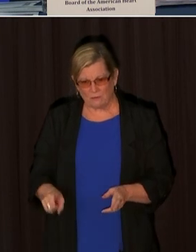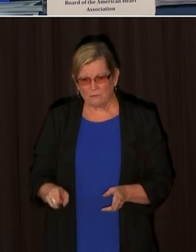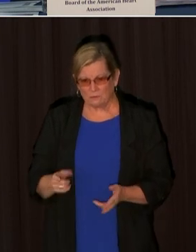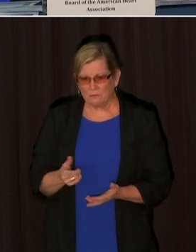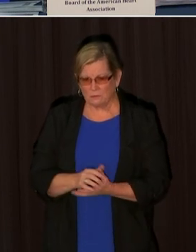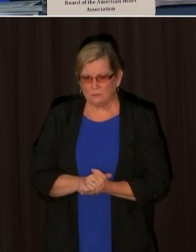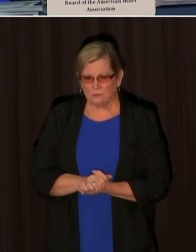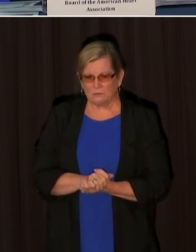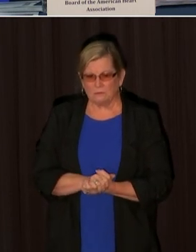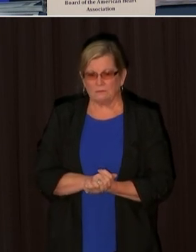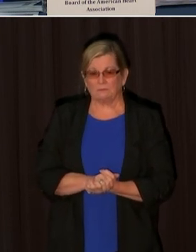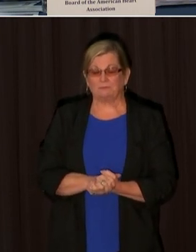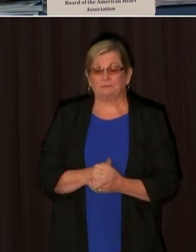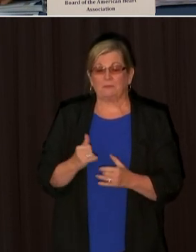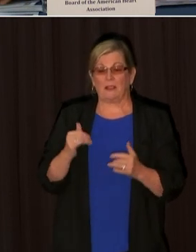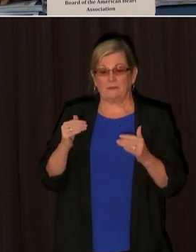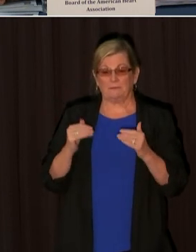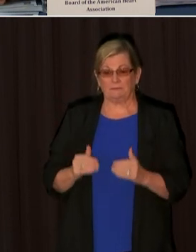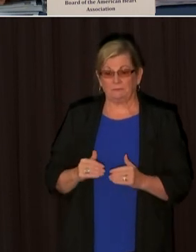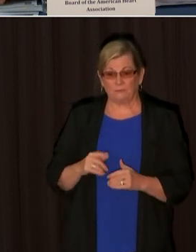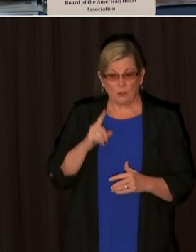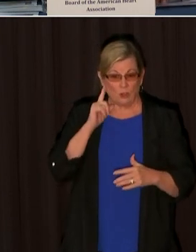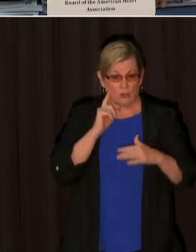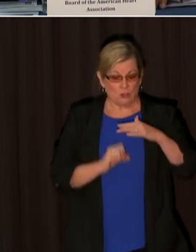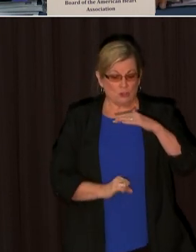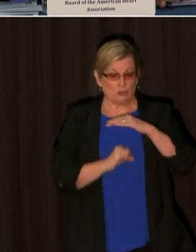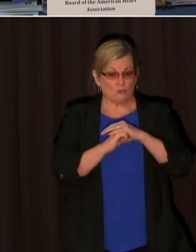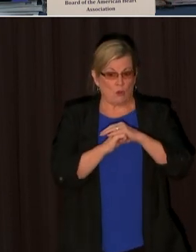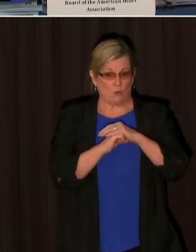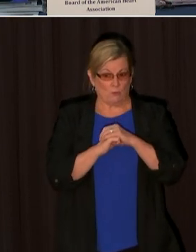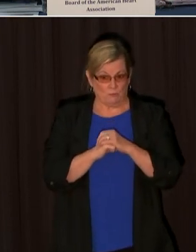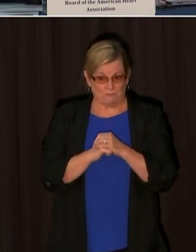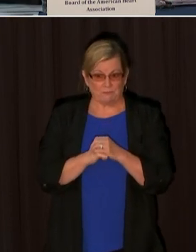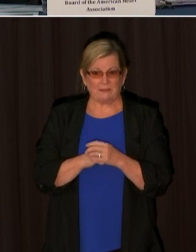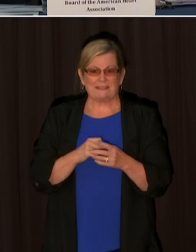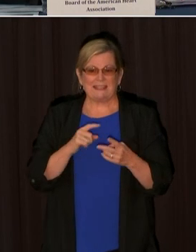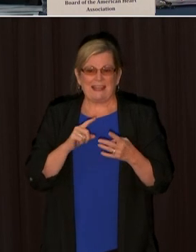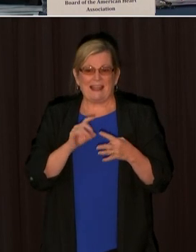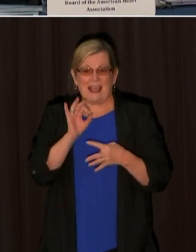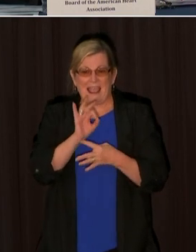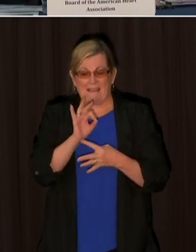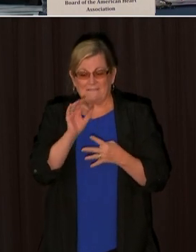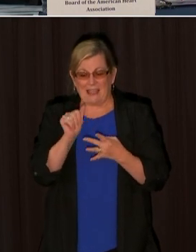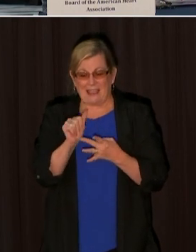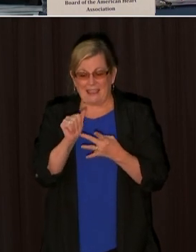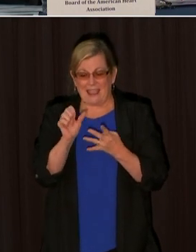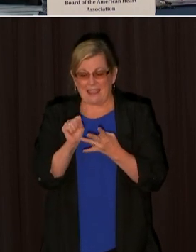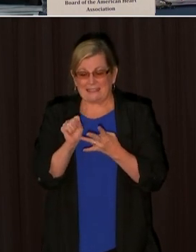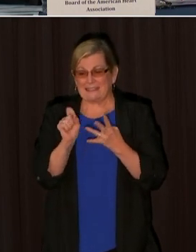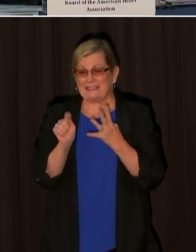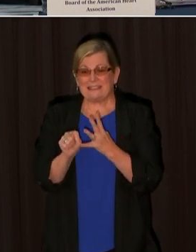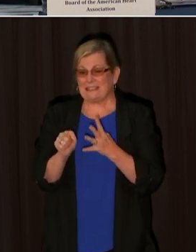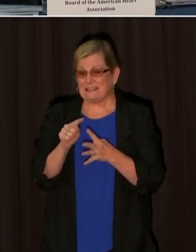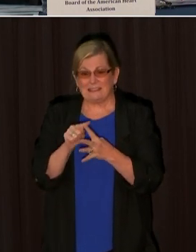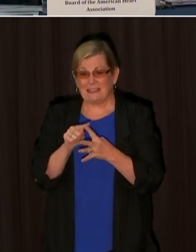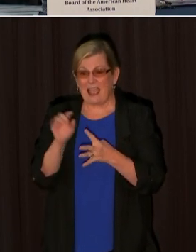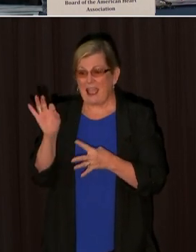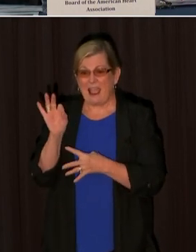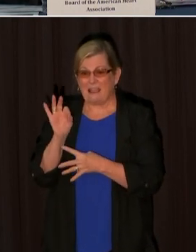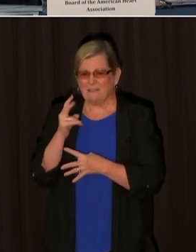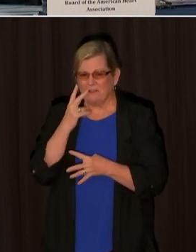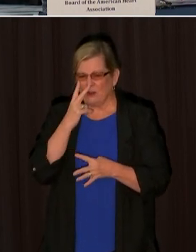Some of the signs of a stroke, I give out the acronym of FAST, F-A-S-T. F is any face